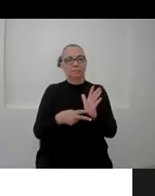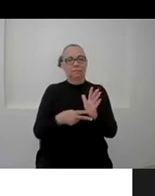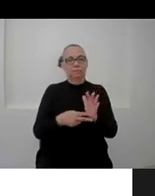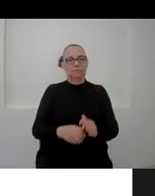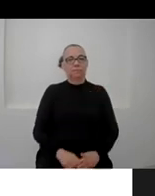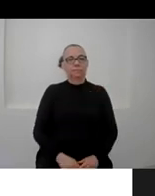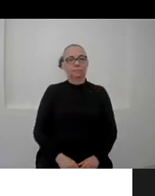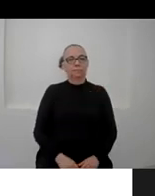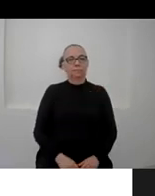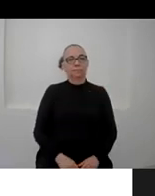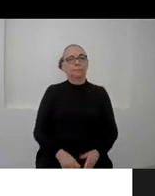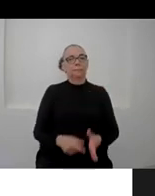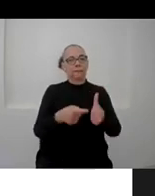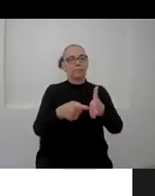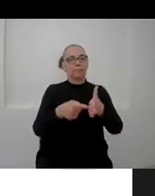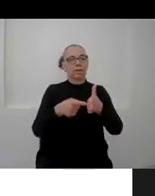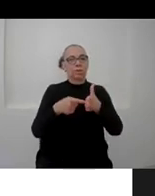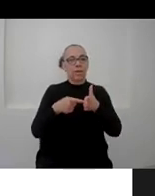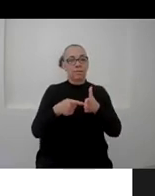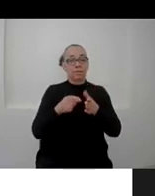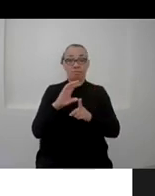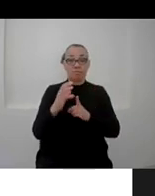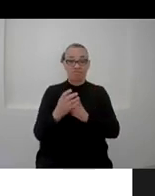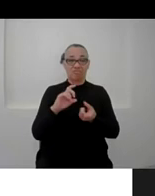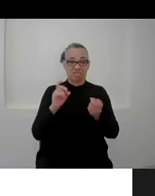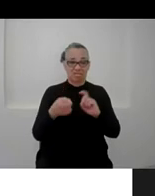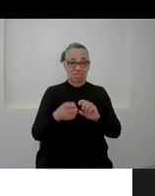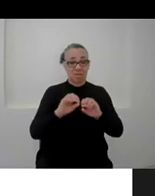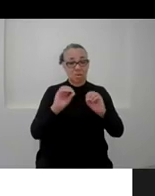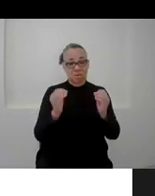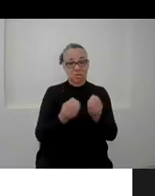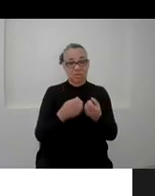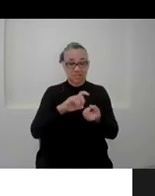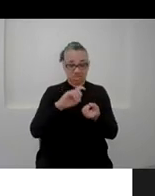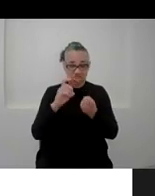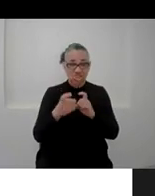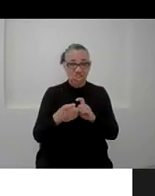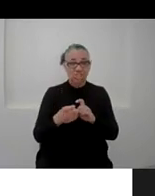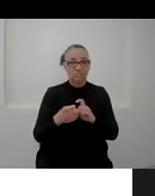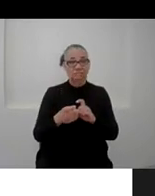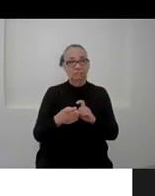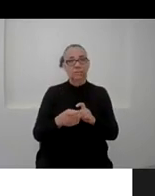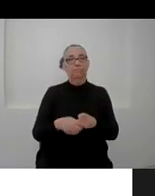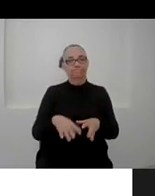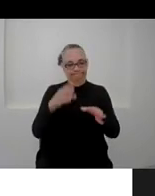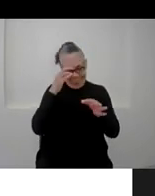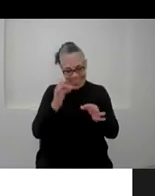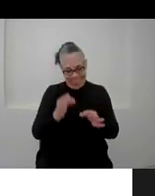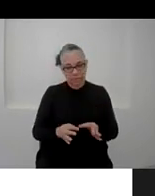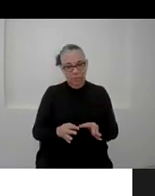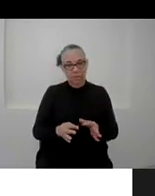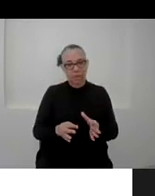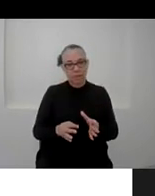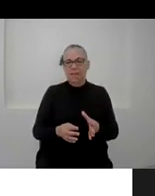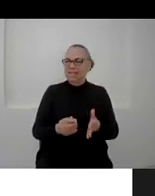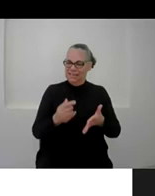It requires a cultural change, an organisational change. It requires commitment. And these